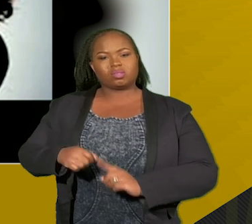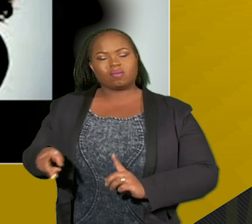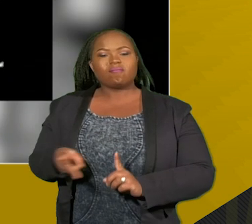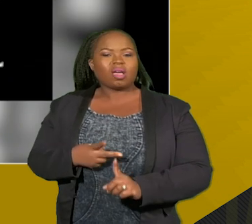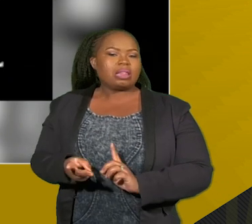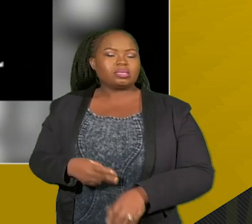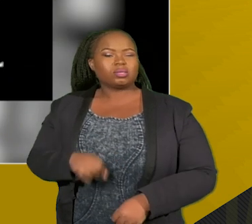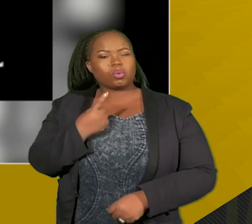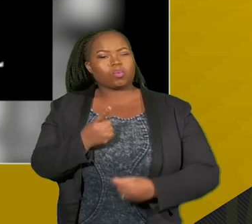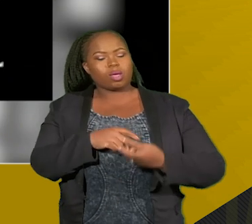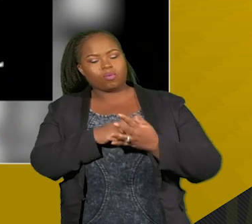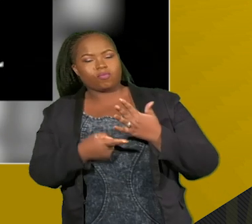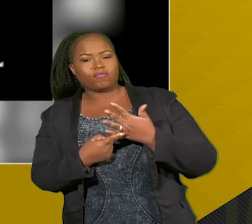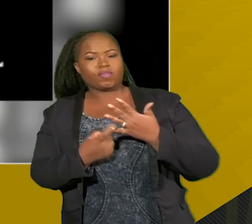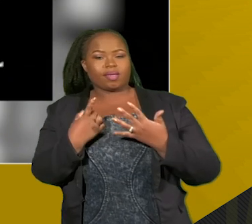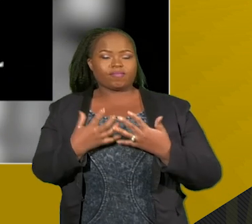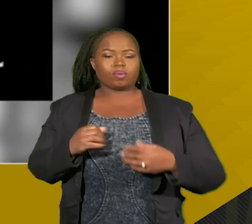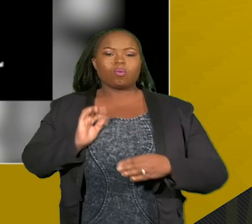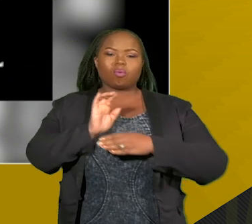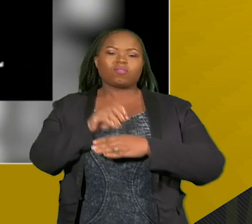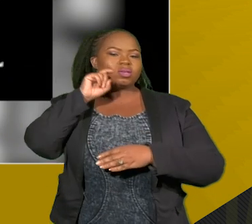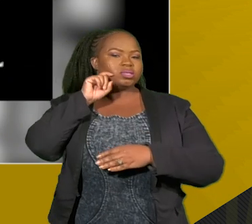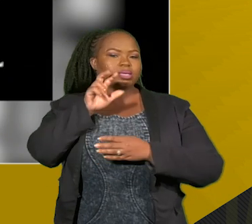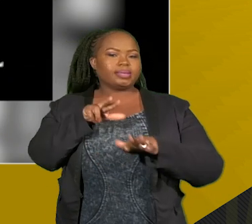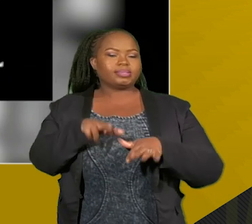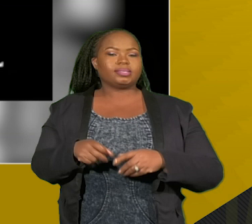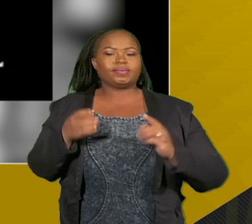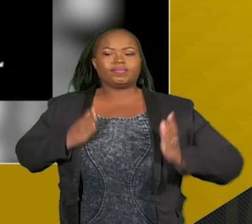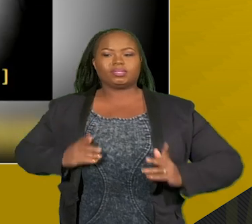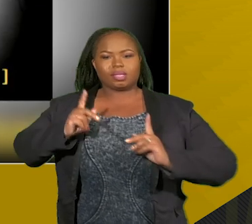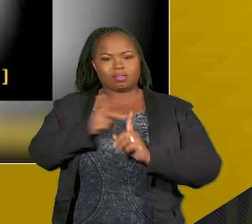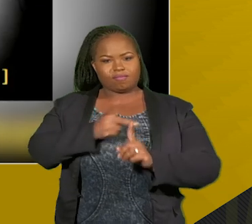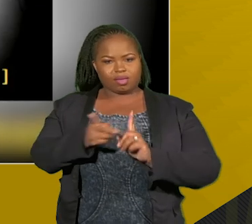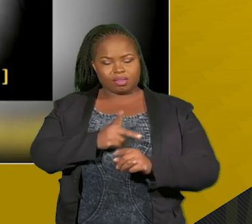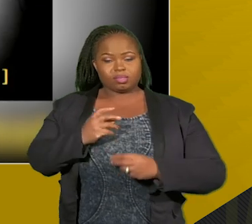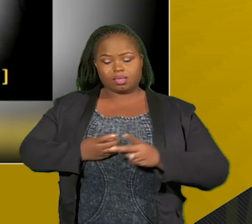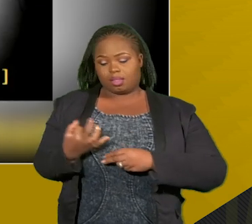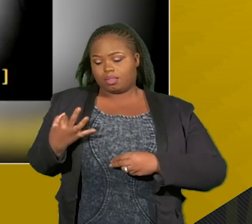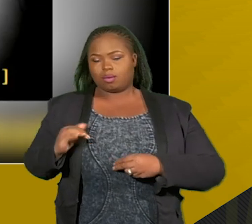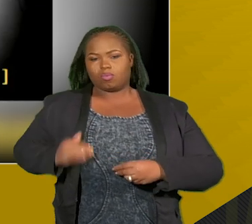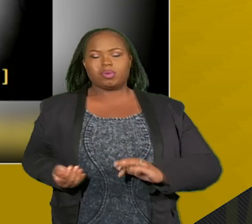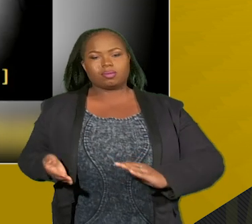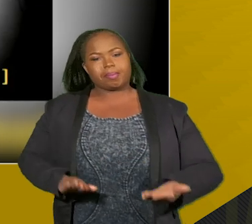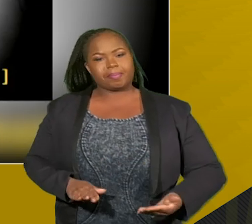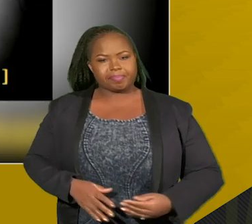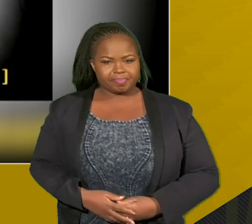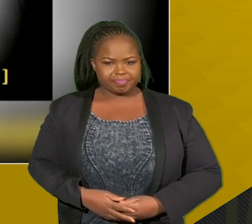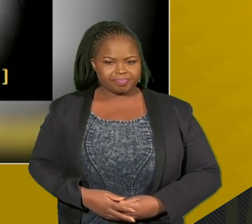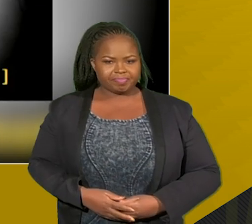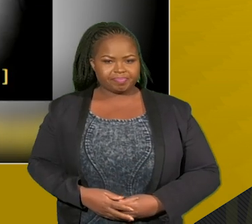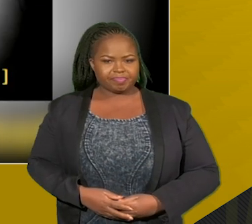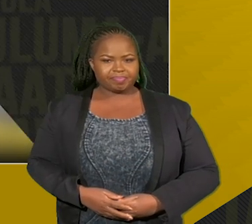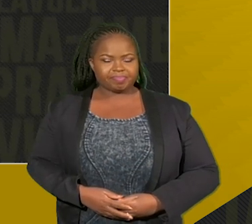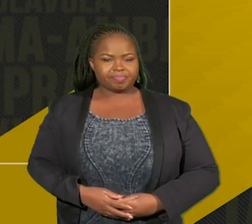and 1 in 5 women older than 18 has experienced physical violence, and also 3 women die at the hands of their intimate